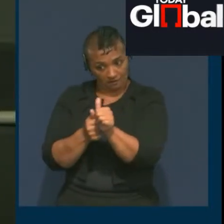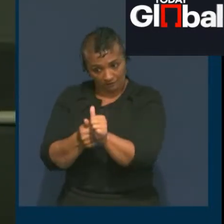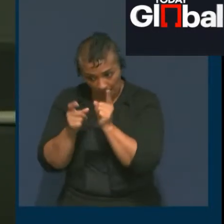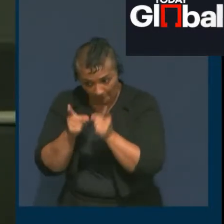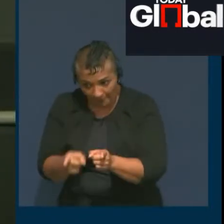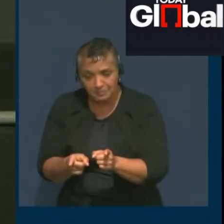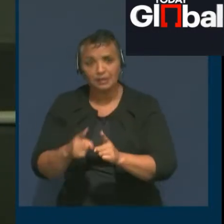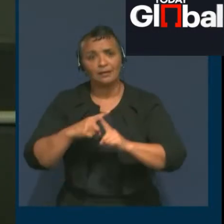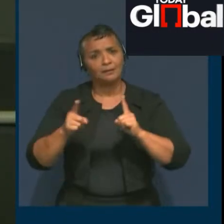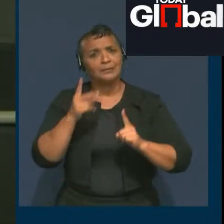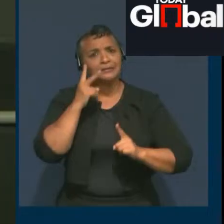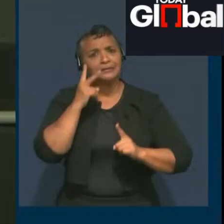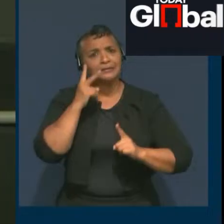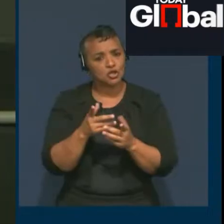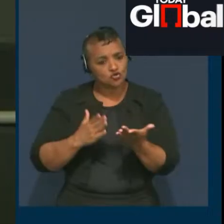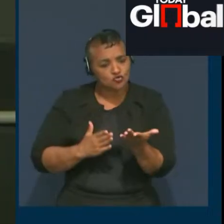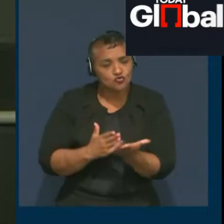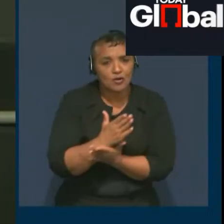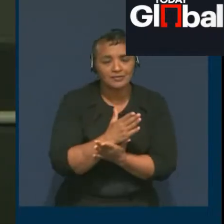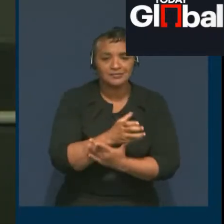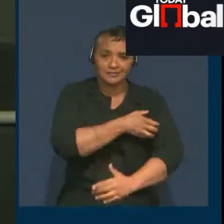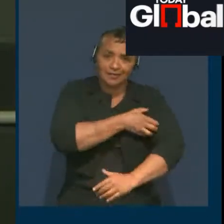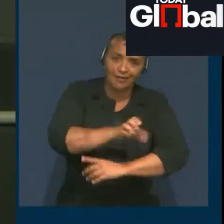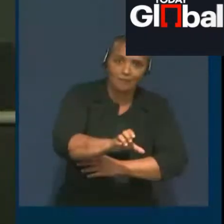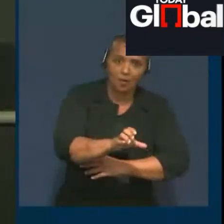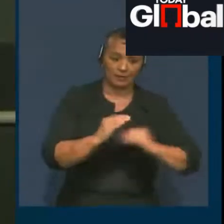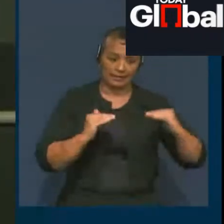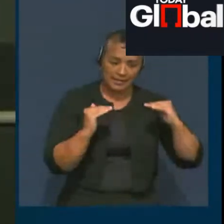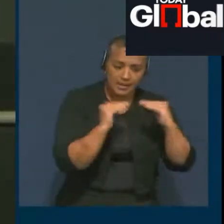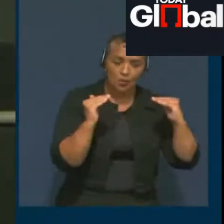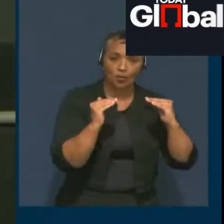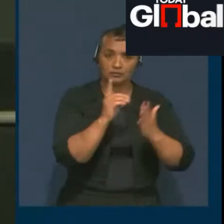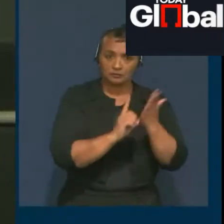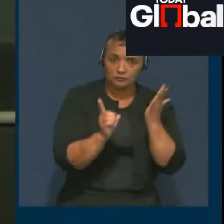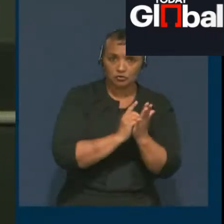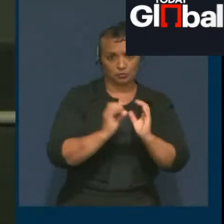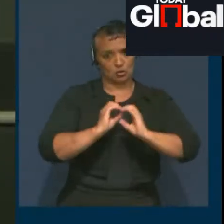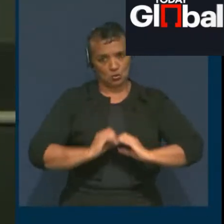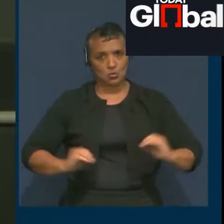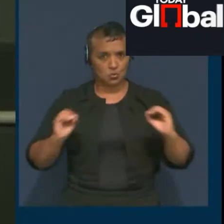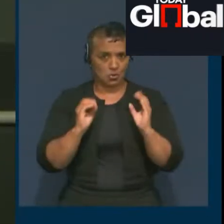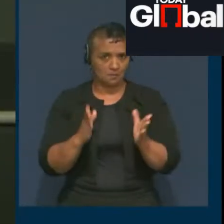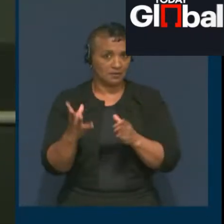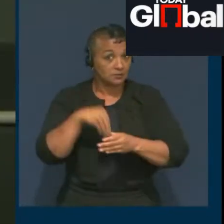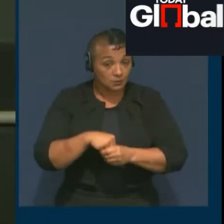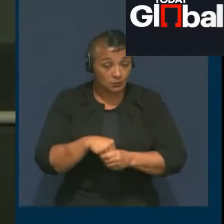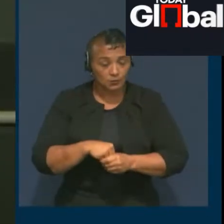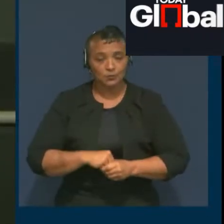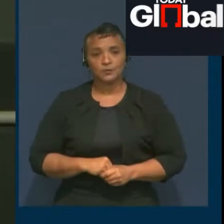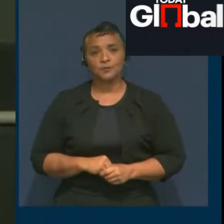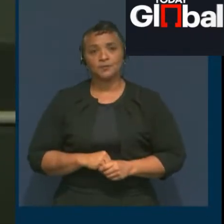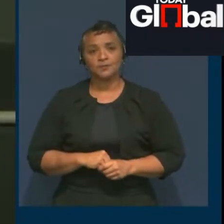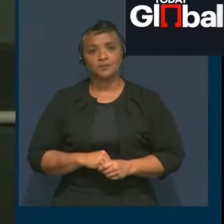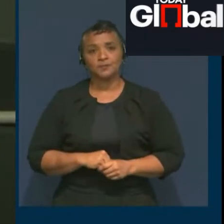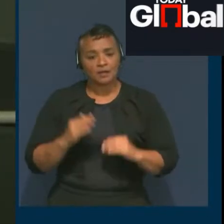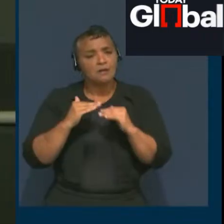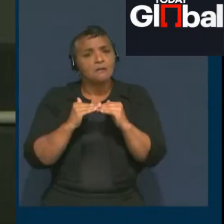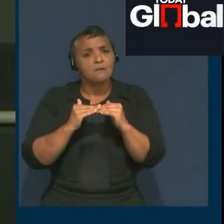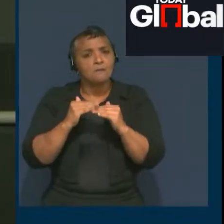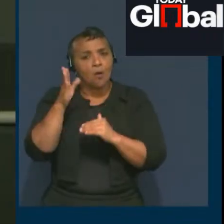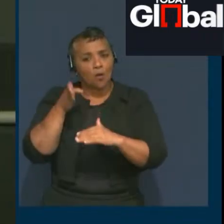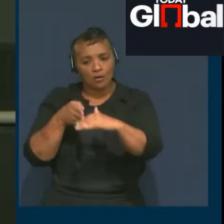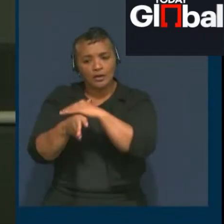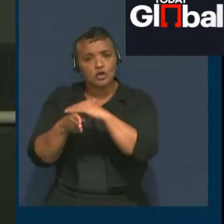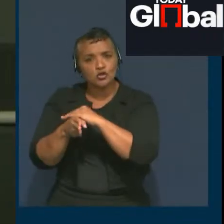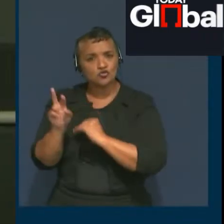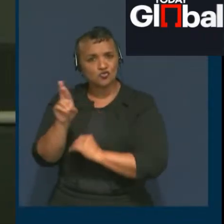approach based on rights, empowerment, equality, and non-discrimination. It strengthens the right to reasonable accommodation